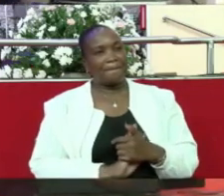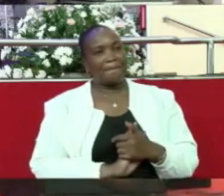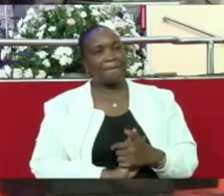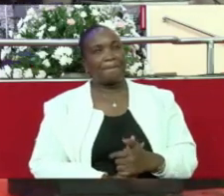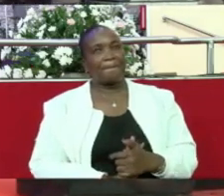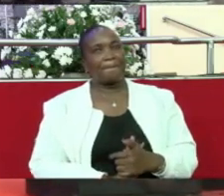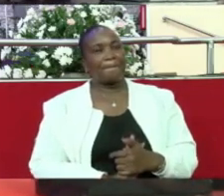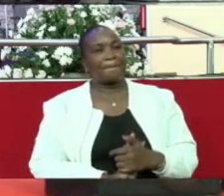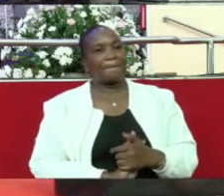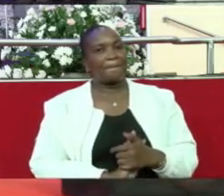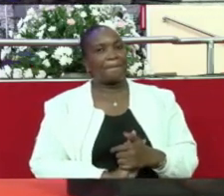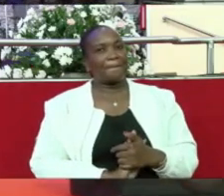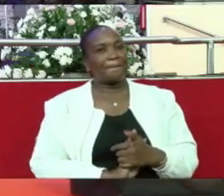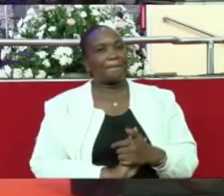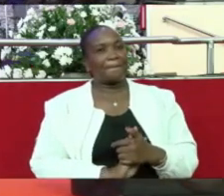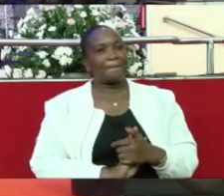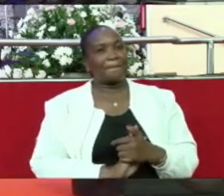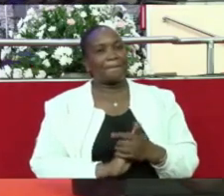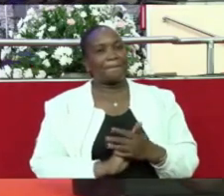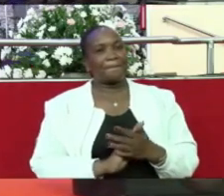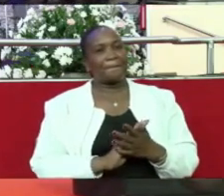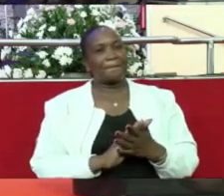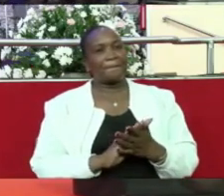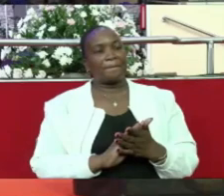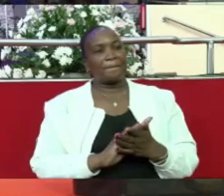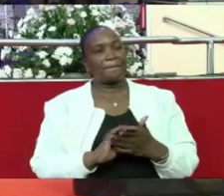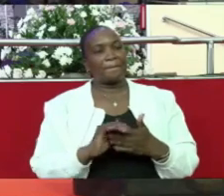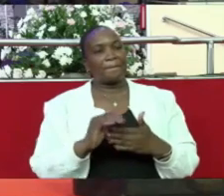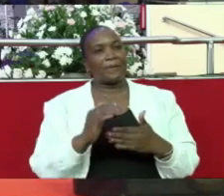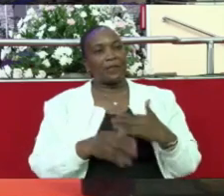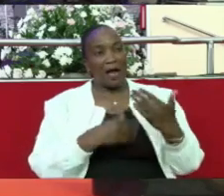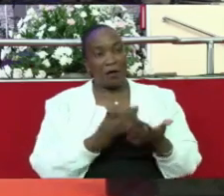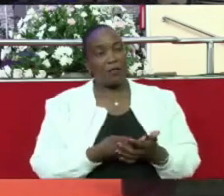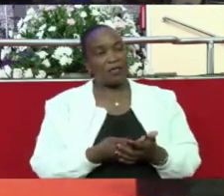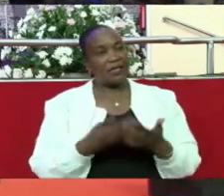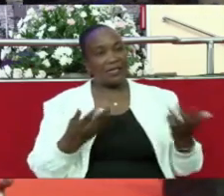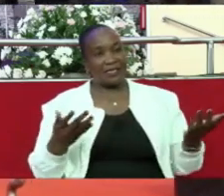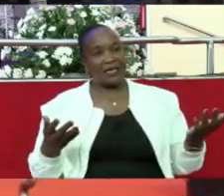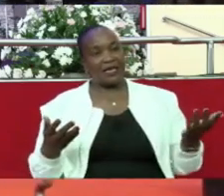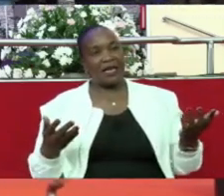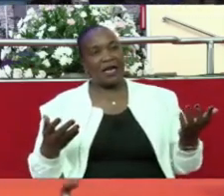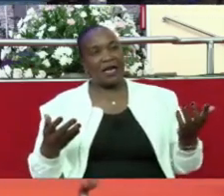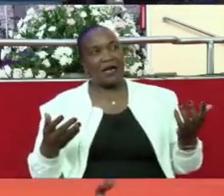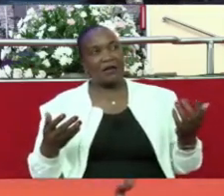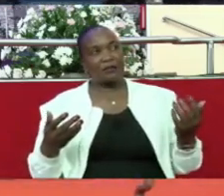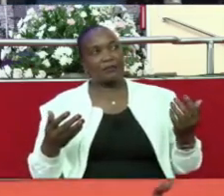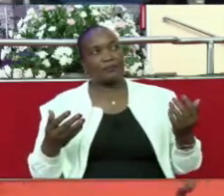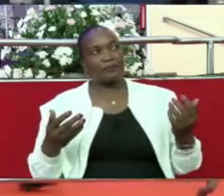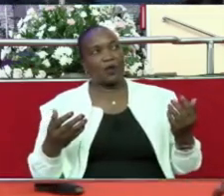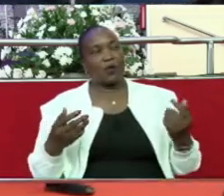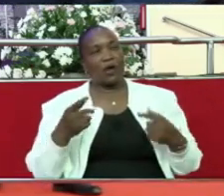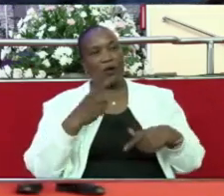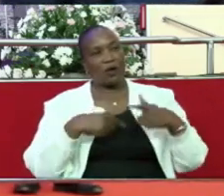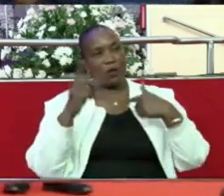basi anavikusanya. By through prayers and in prayers. Na kwa kupitia maombi na maombi. maombi. And he puts them in a room somewhere. Na anaziweka